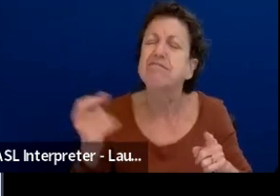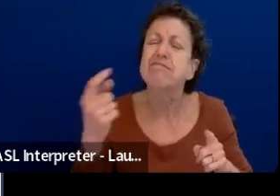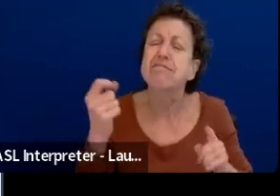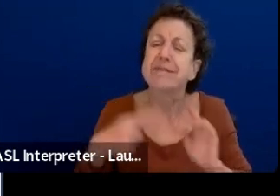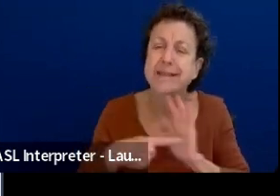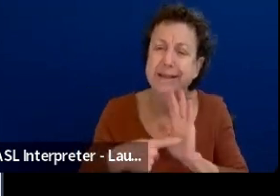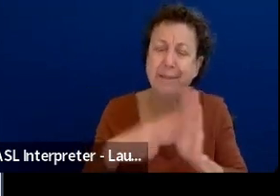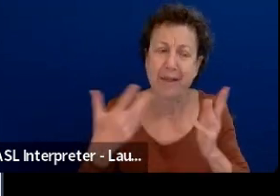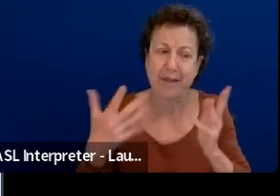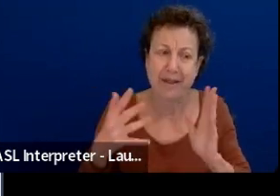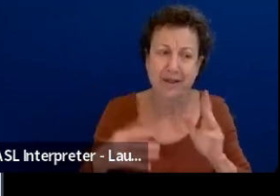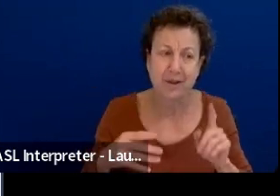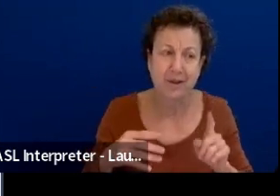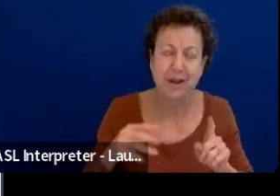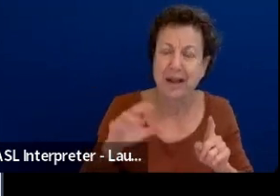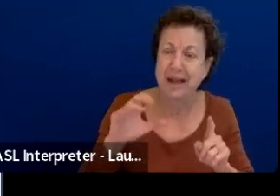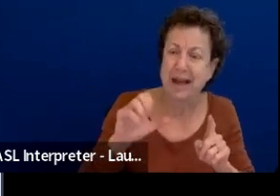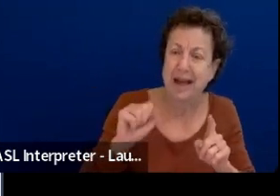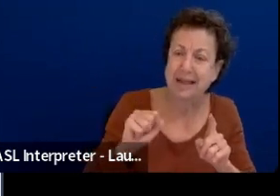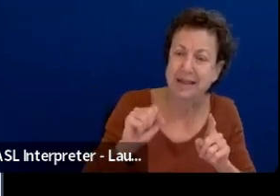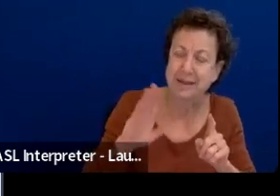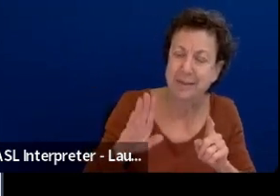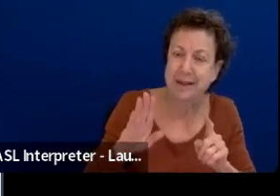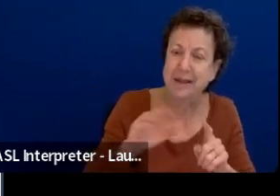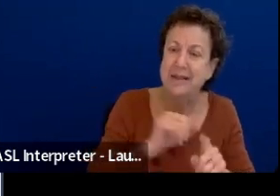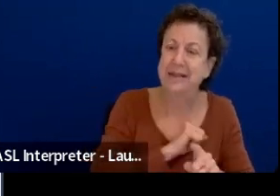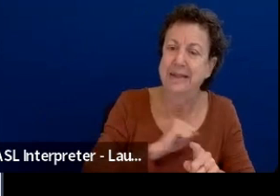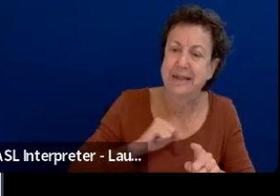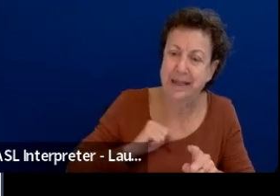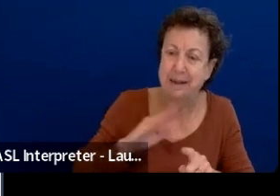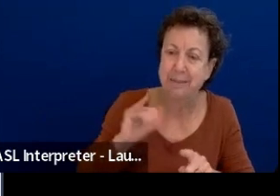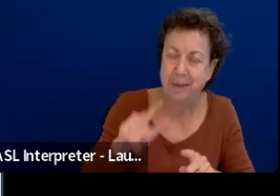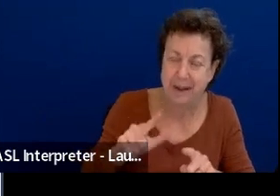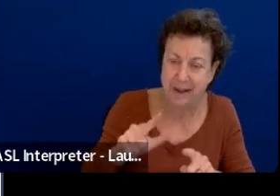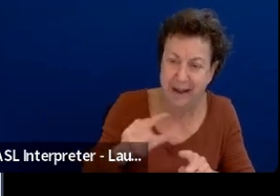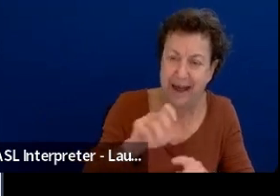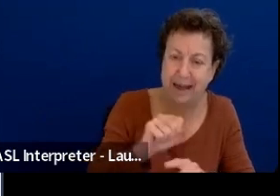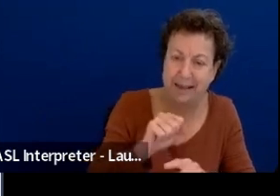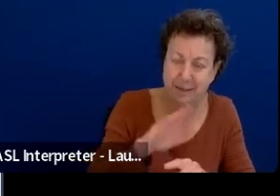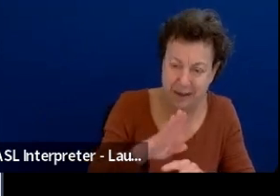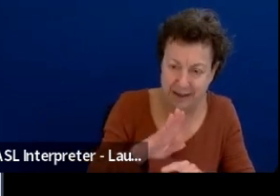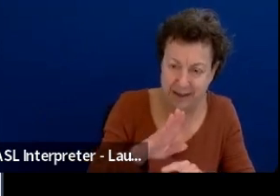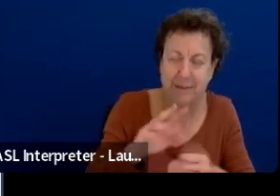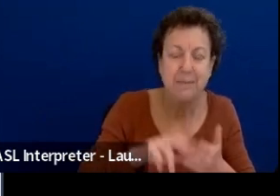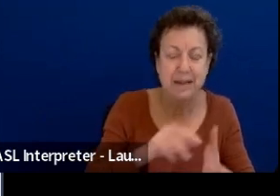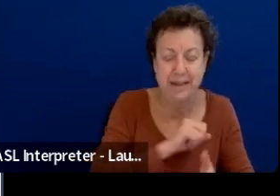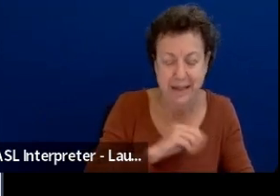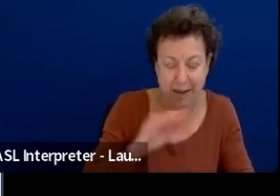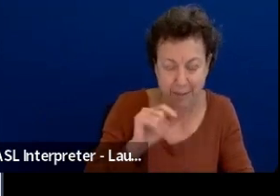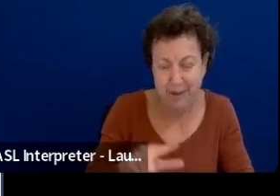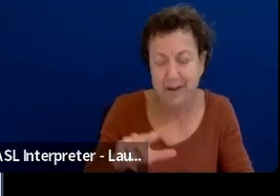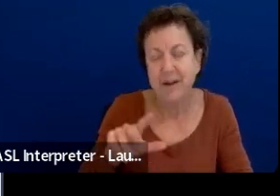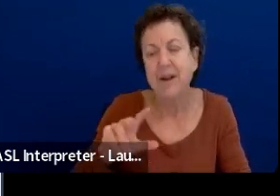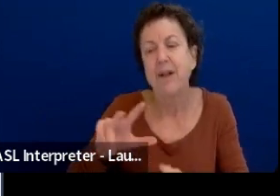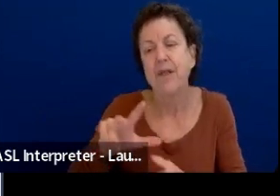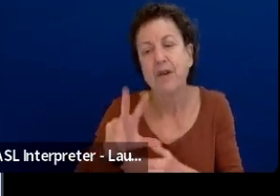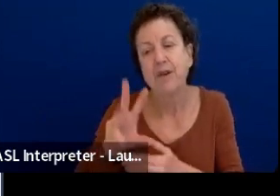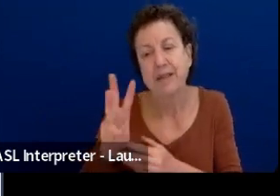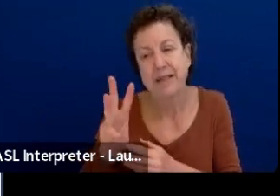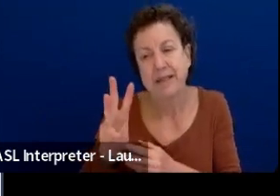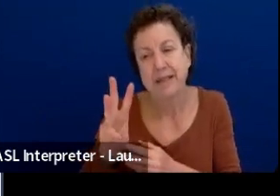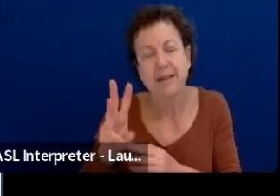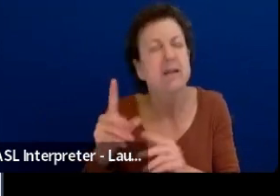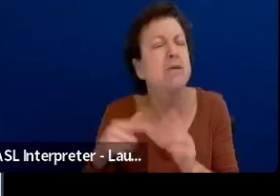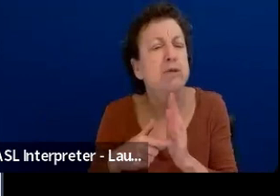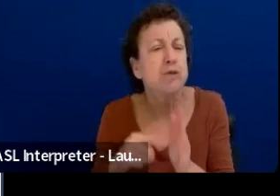example. And for this, I will be using Senate Bill 36 as an example of what